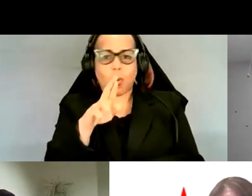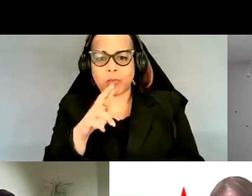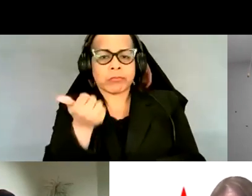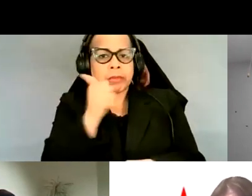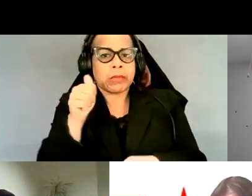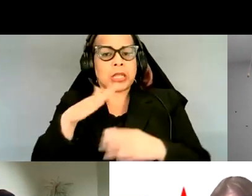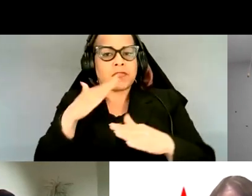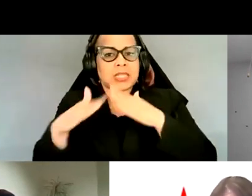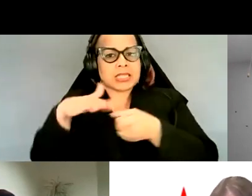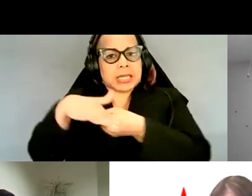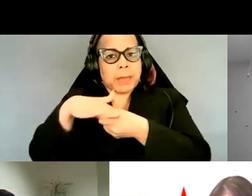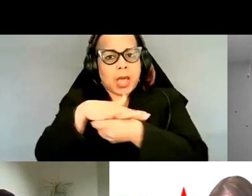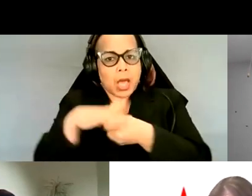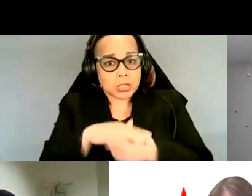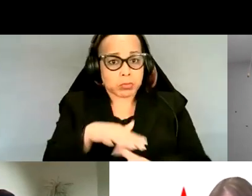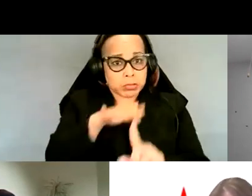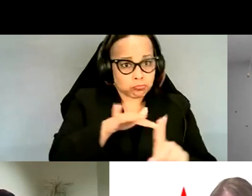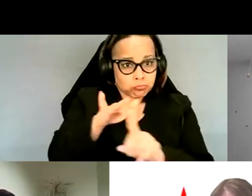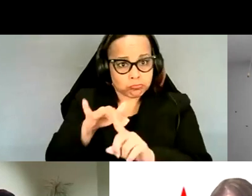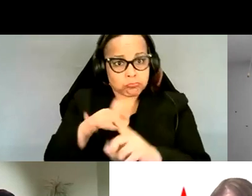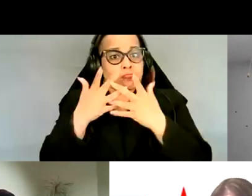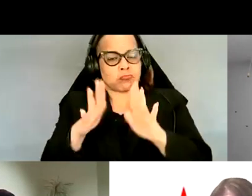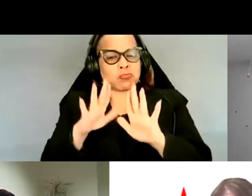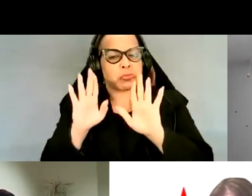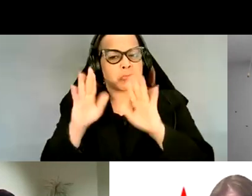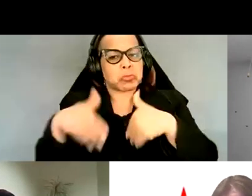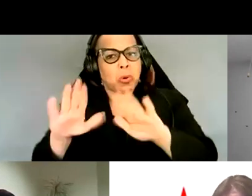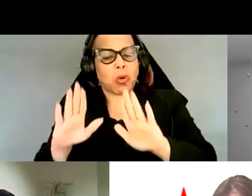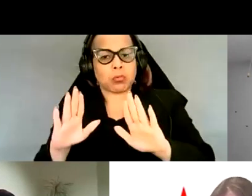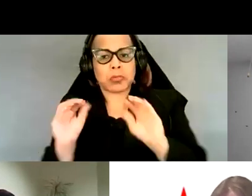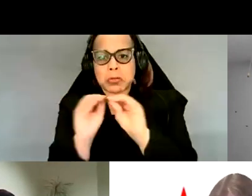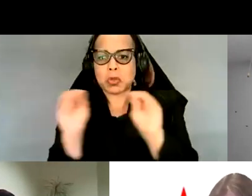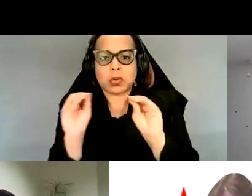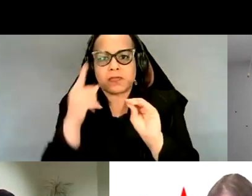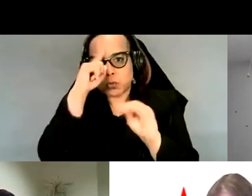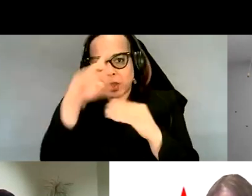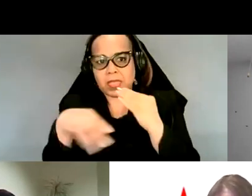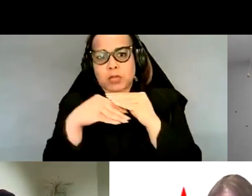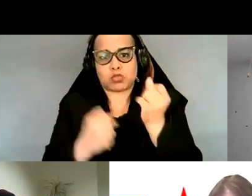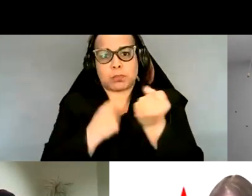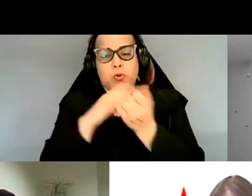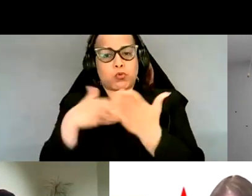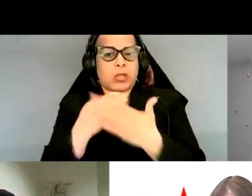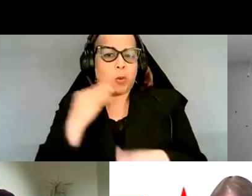any of the city pots, you're free to go. There is no other indication for you to get extra support to get home.